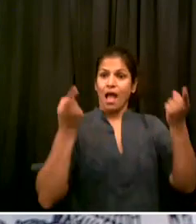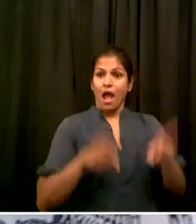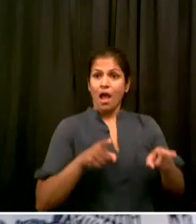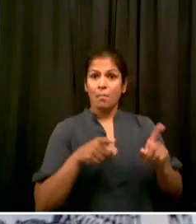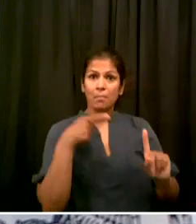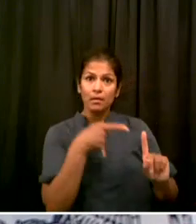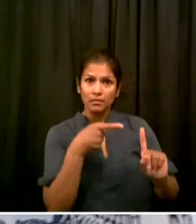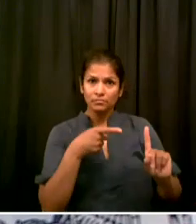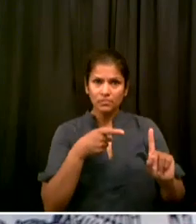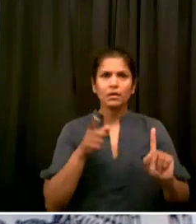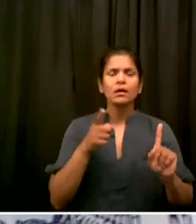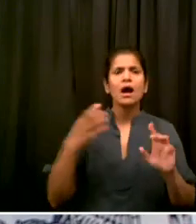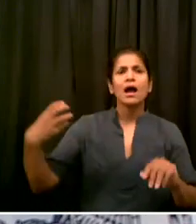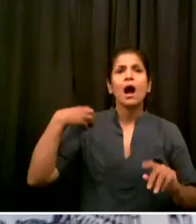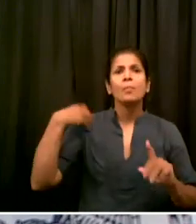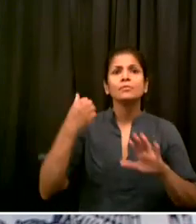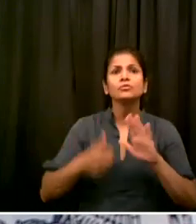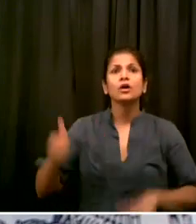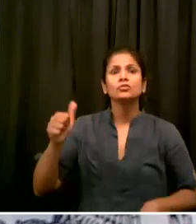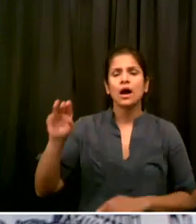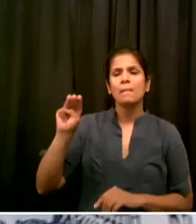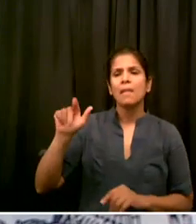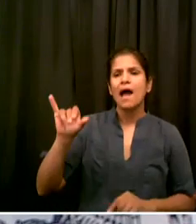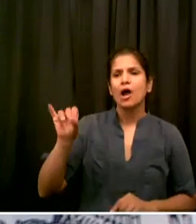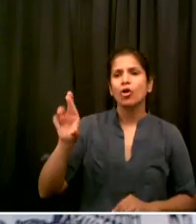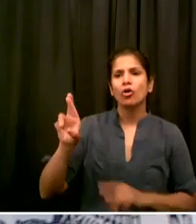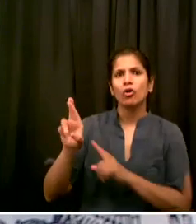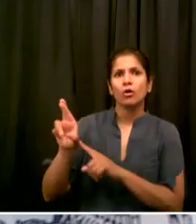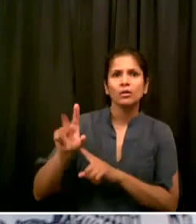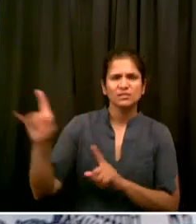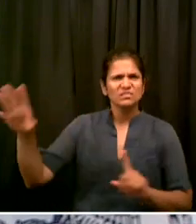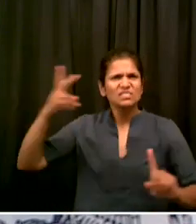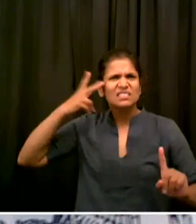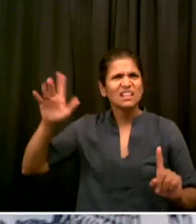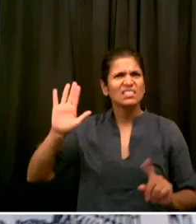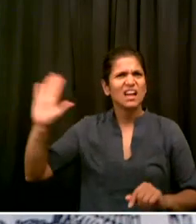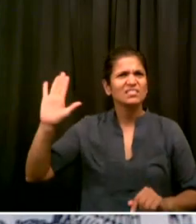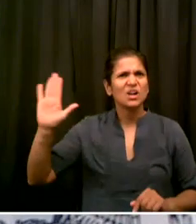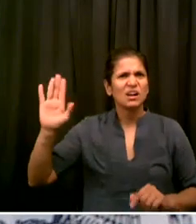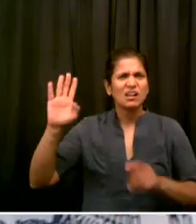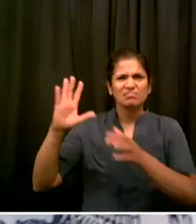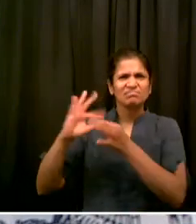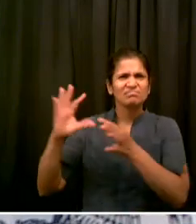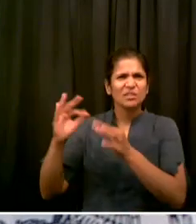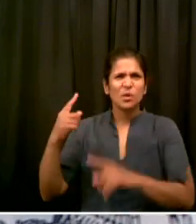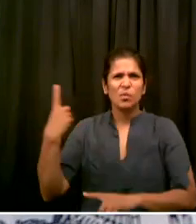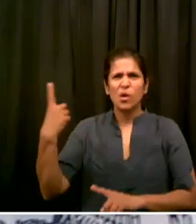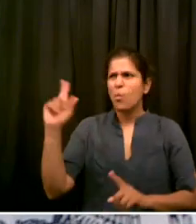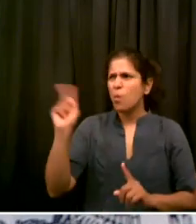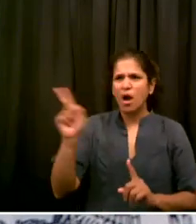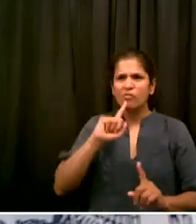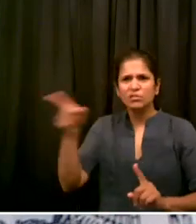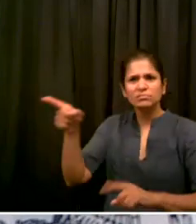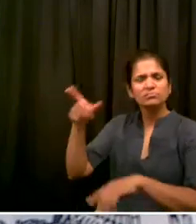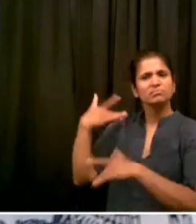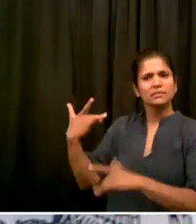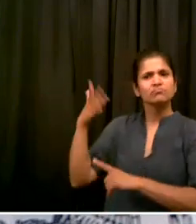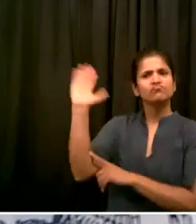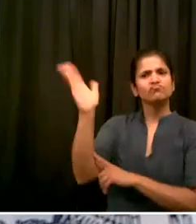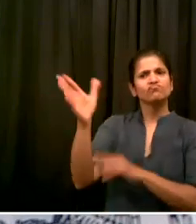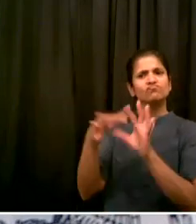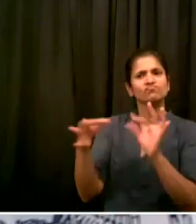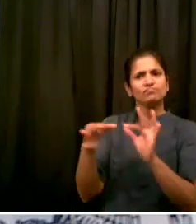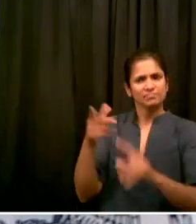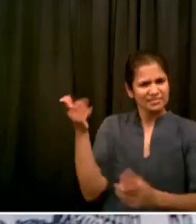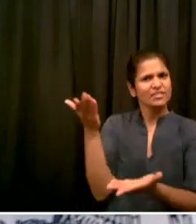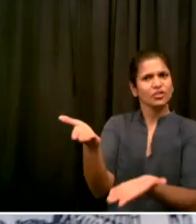Deputy Mayor Dean Fullahan, and I was just wondering where he is. He's about 15 feet away right now in his office.